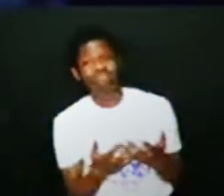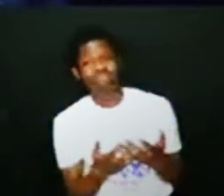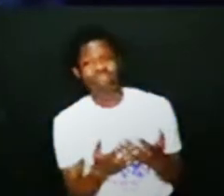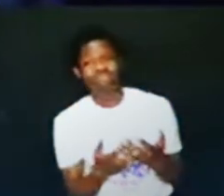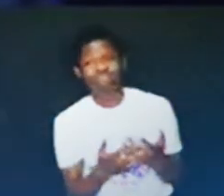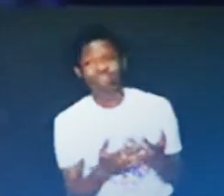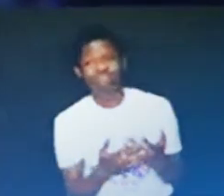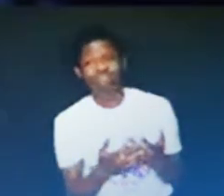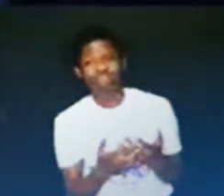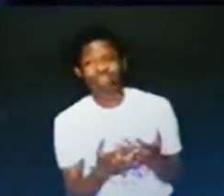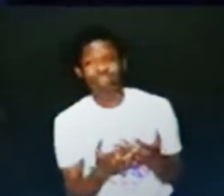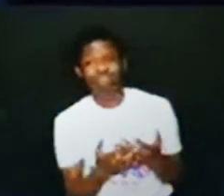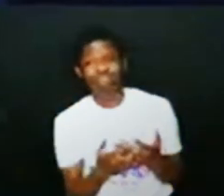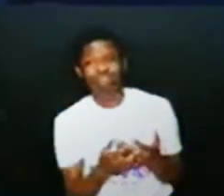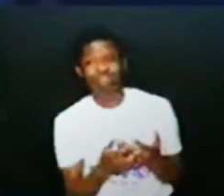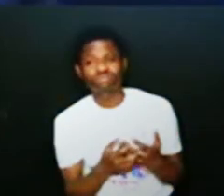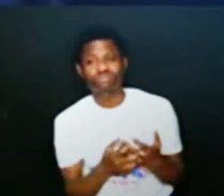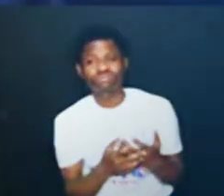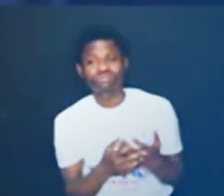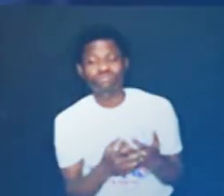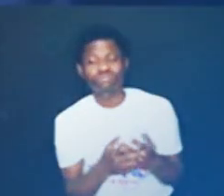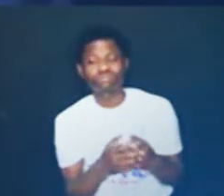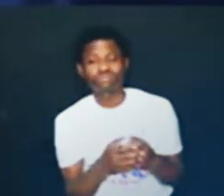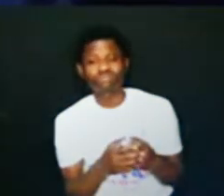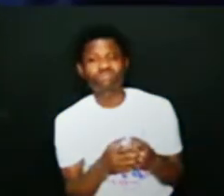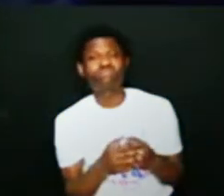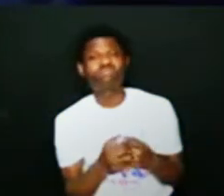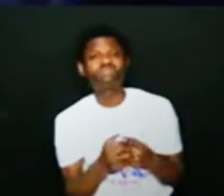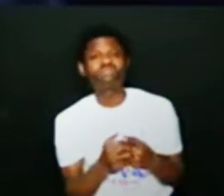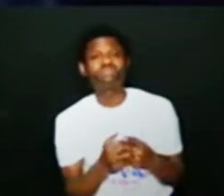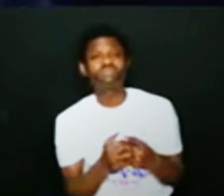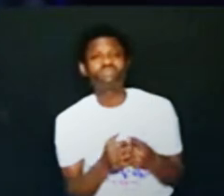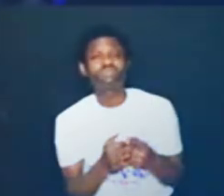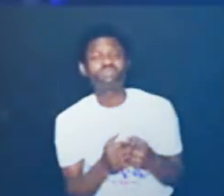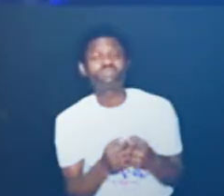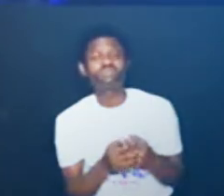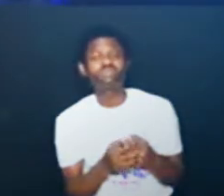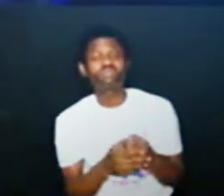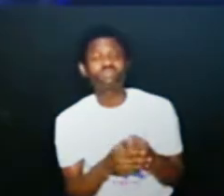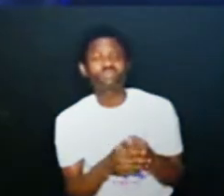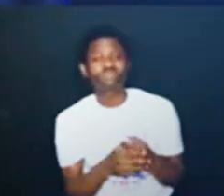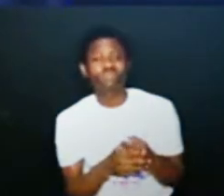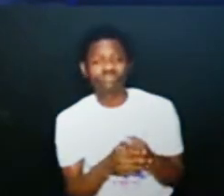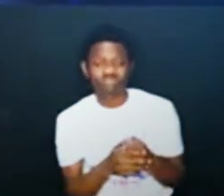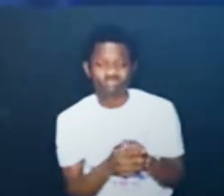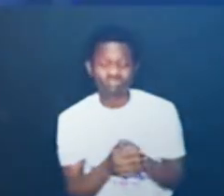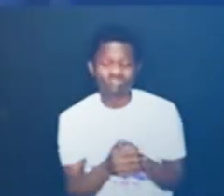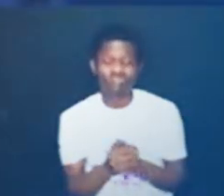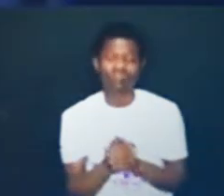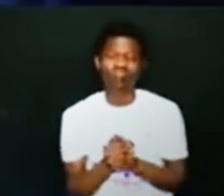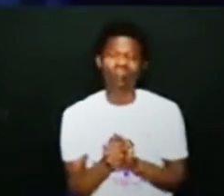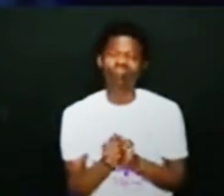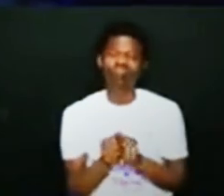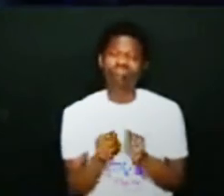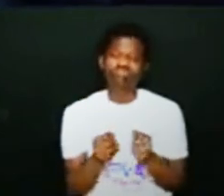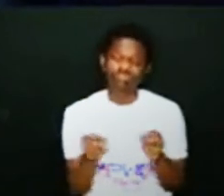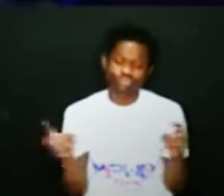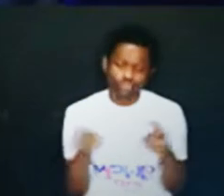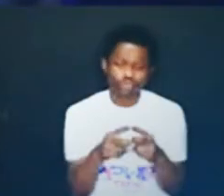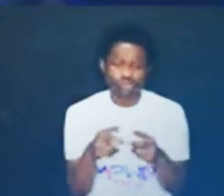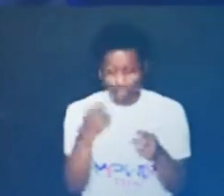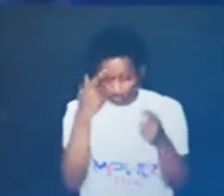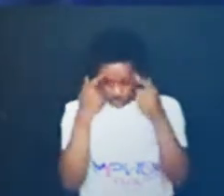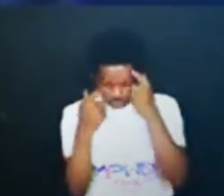kasano. Abako se mu ewa sefi wono no ma kosono. Natya se en namu kwenya ebia nipa susu se ebe fasono so. E to me